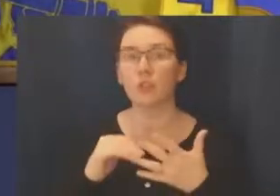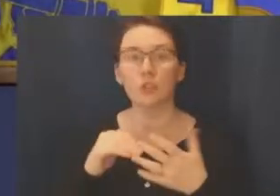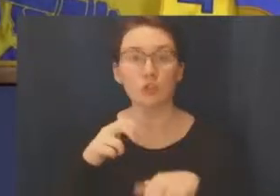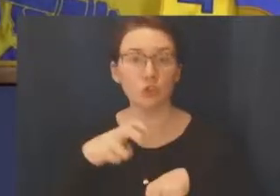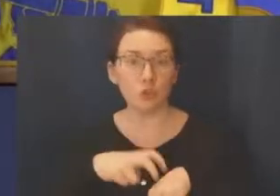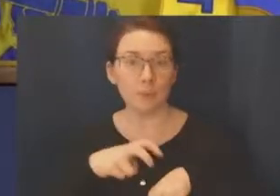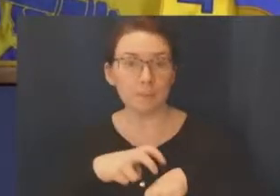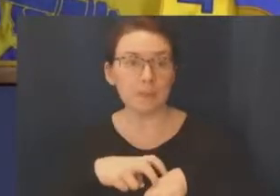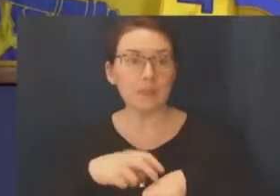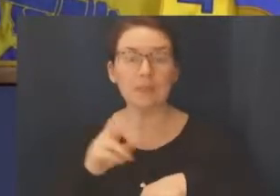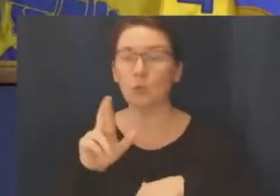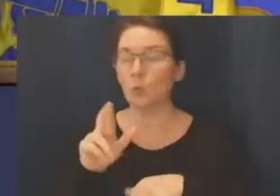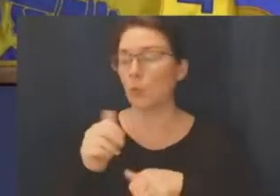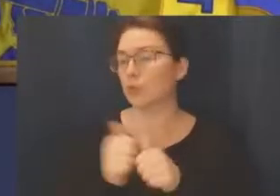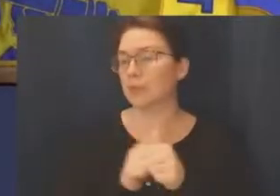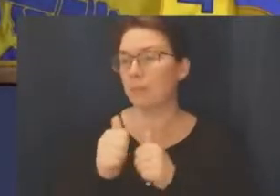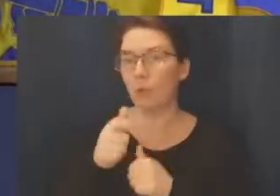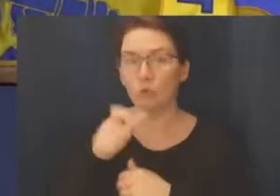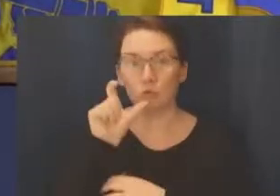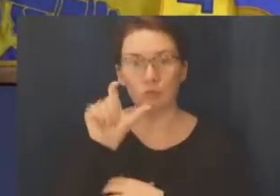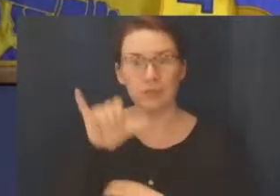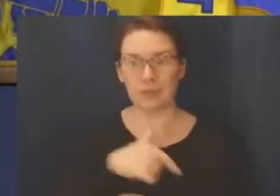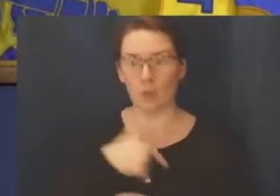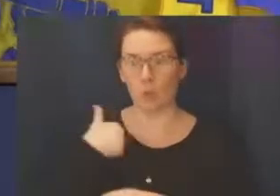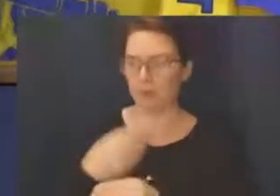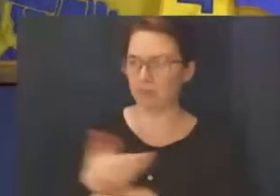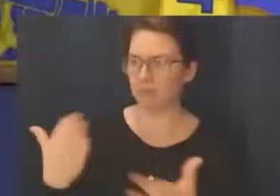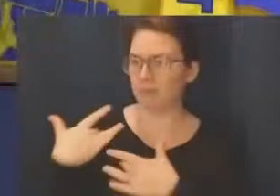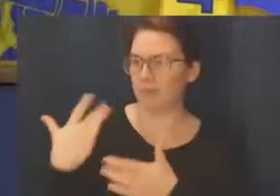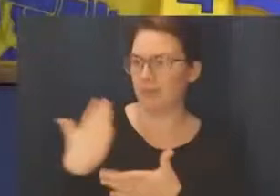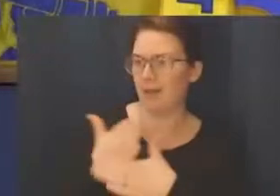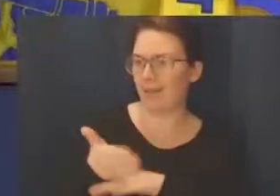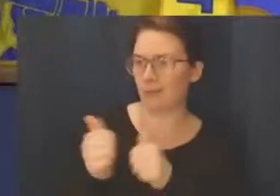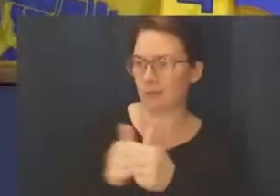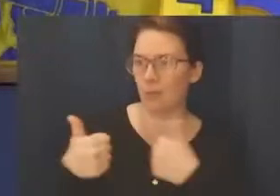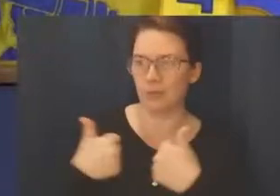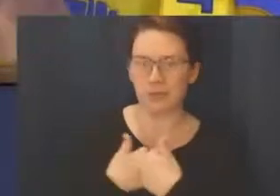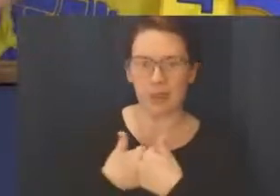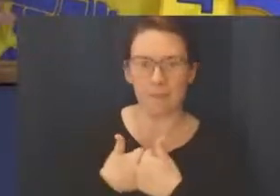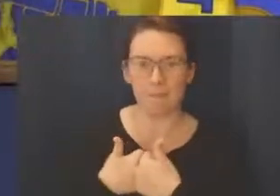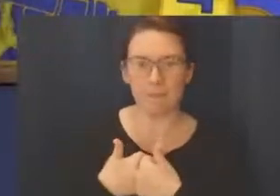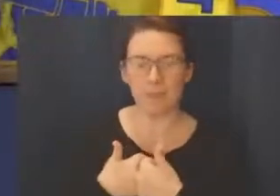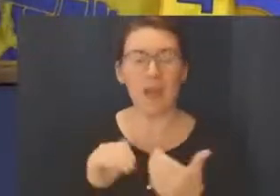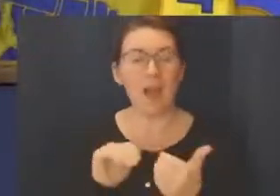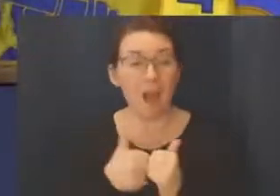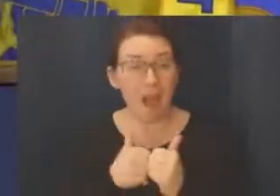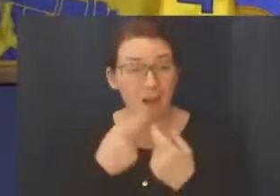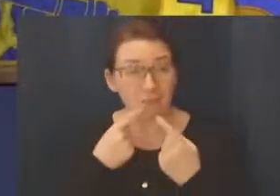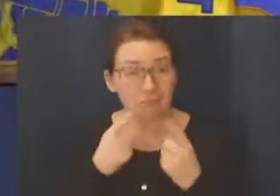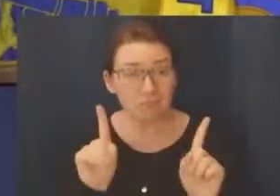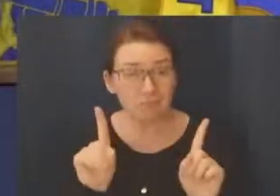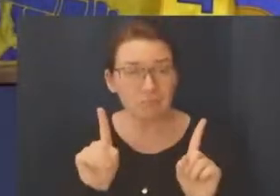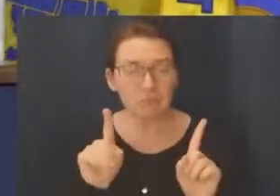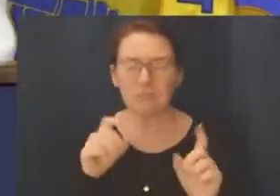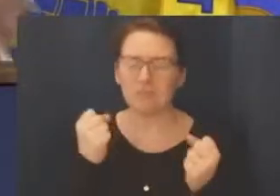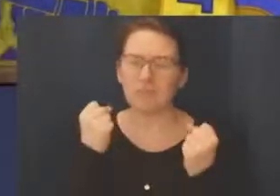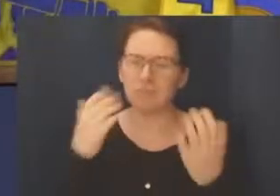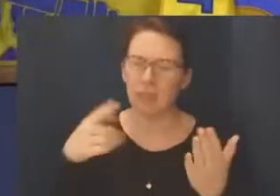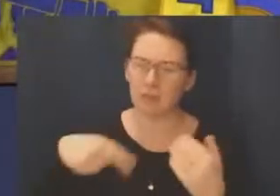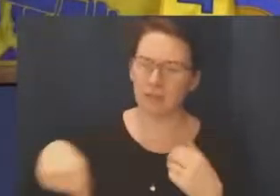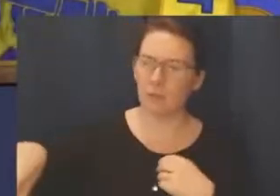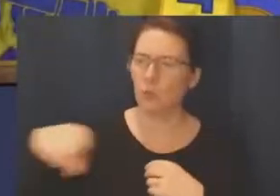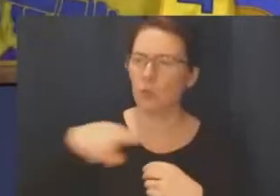game. This was the effort of so many incredible people, many of whom are in this room